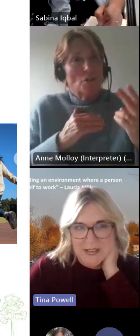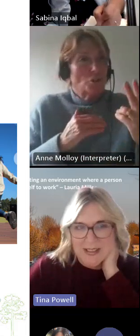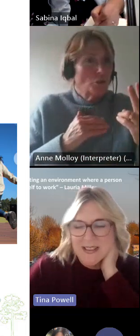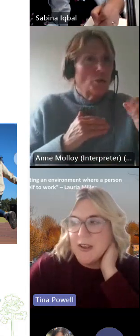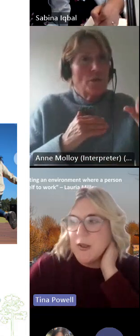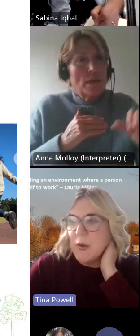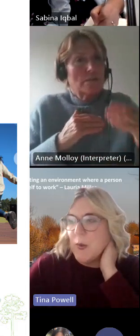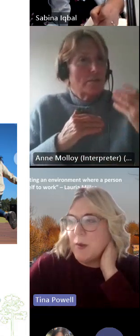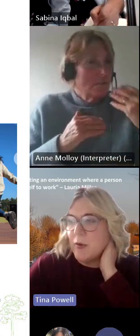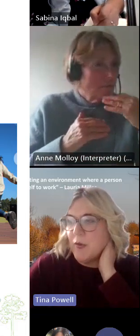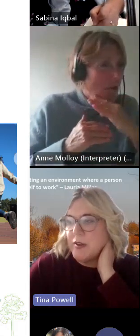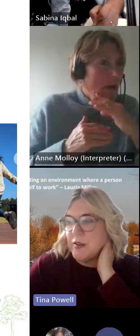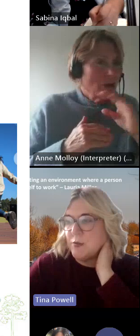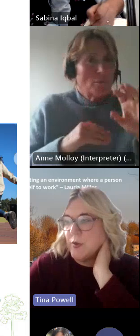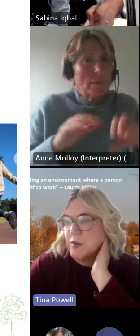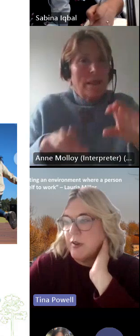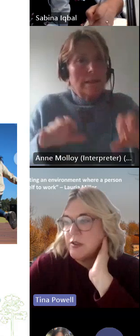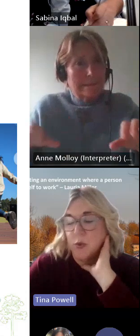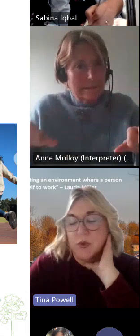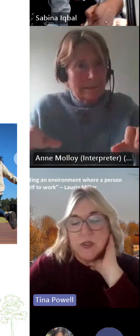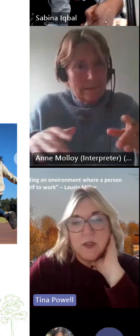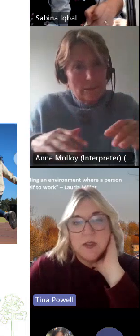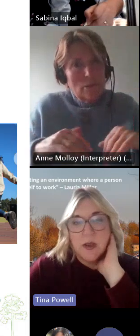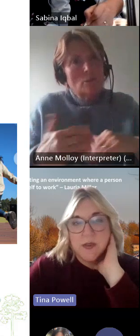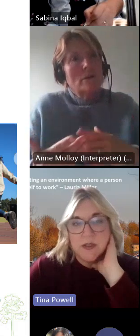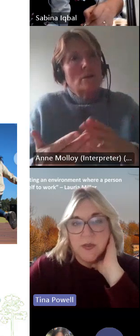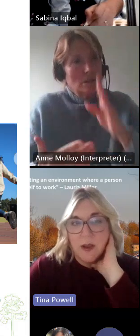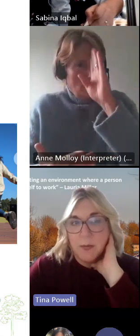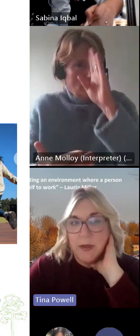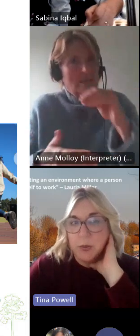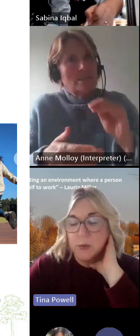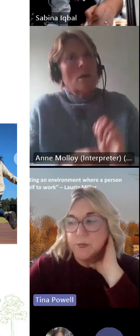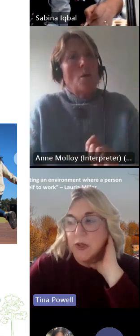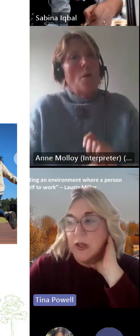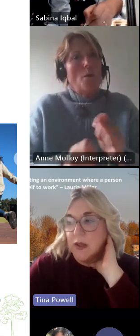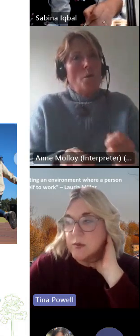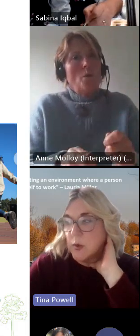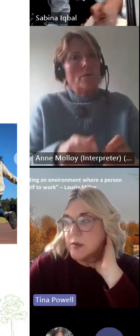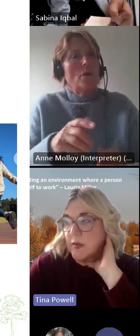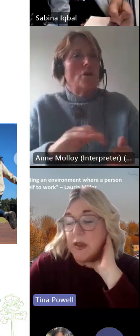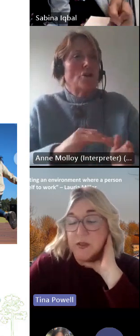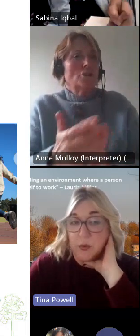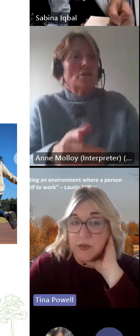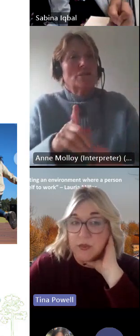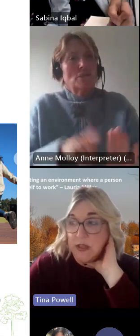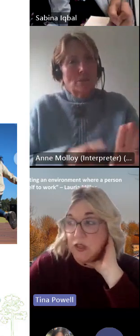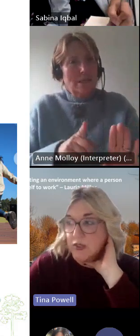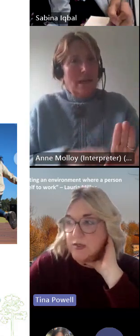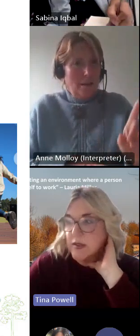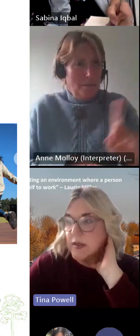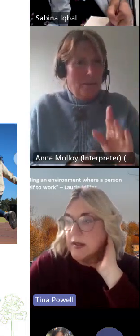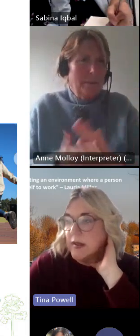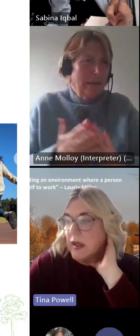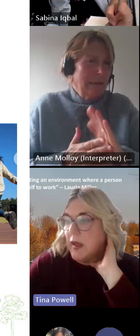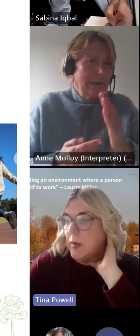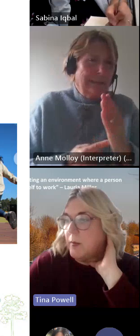2,400 places were provided through the direct award to services for young people as well. So that's for